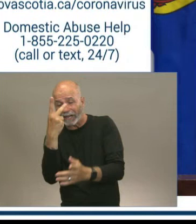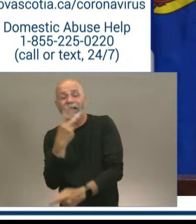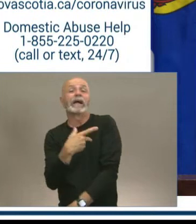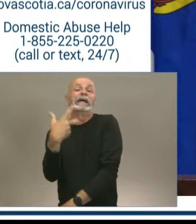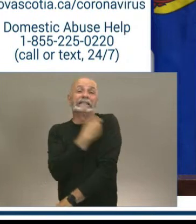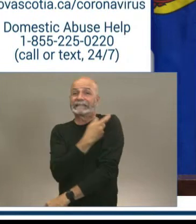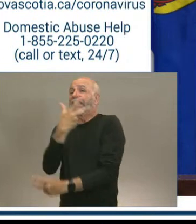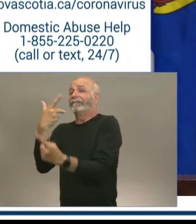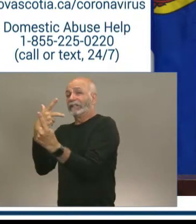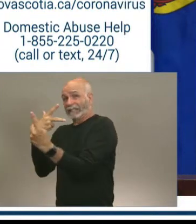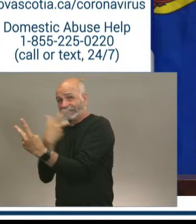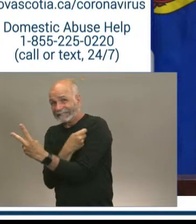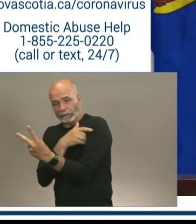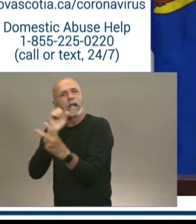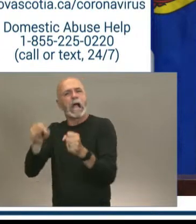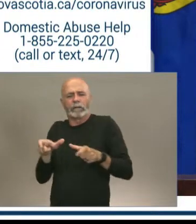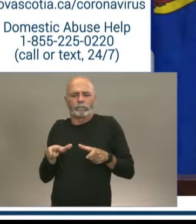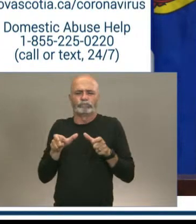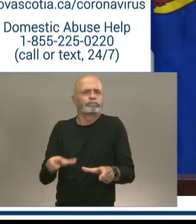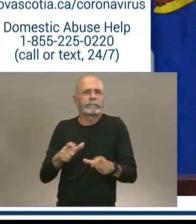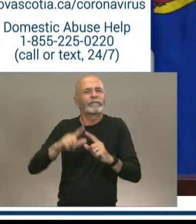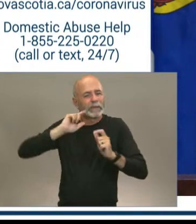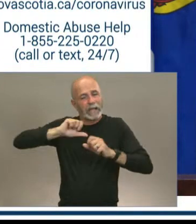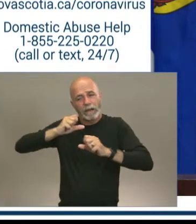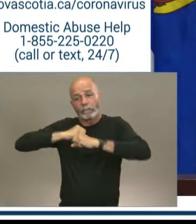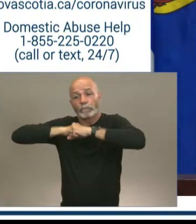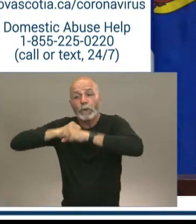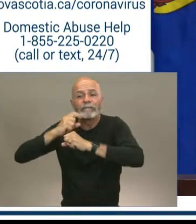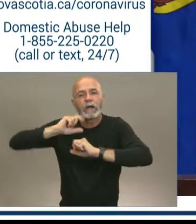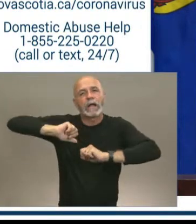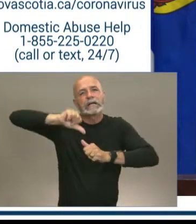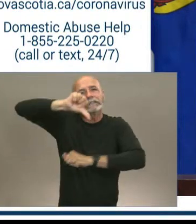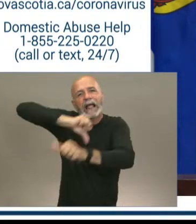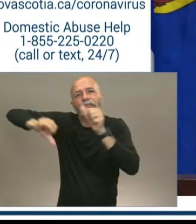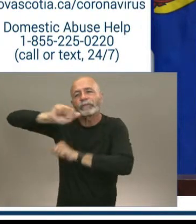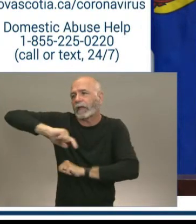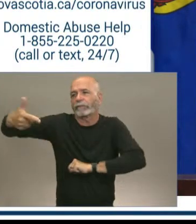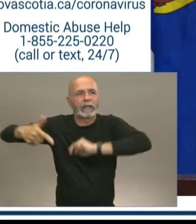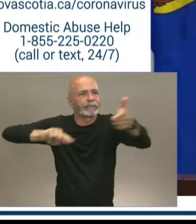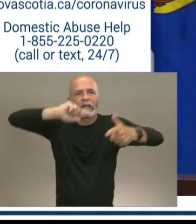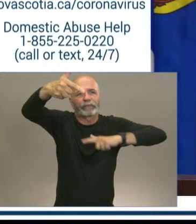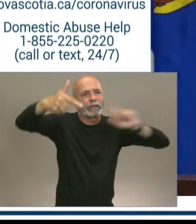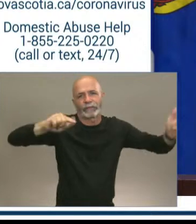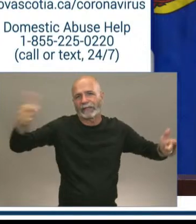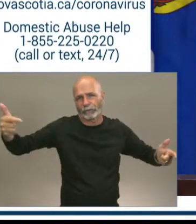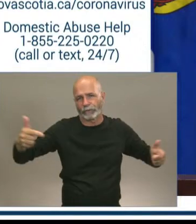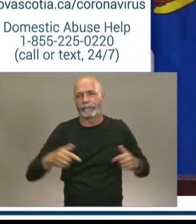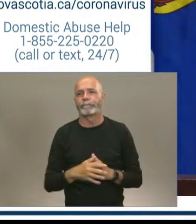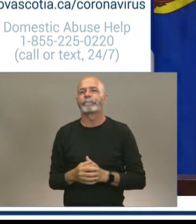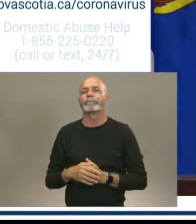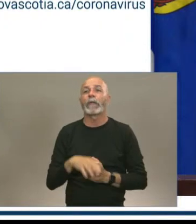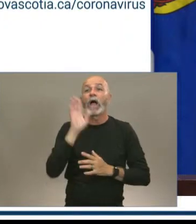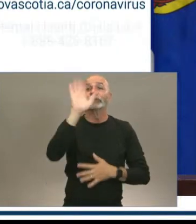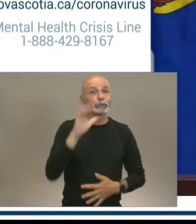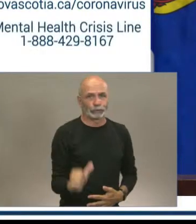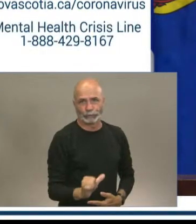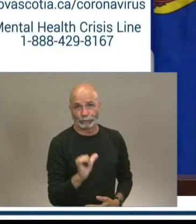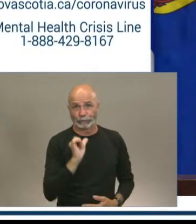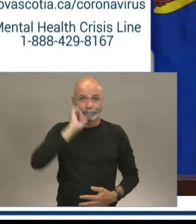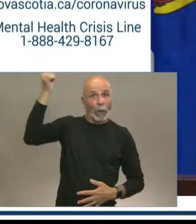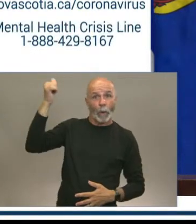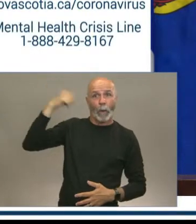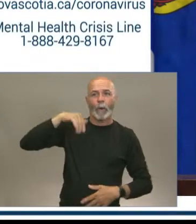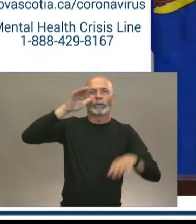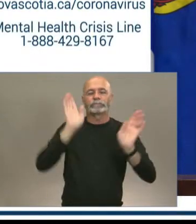yourself, but you're protecting everyone around you and your communities. So tomorrow is an exciting day, opening up to the rest of Canada, and